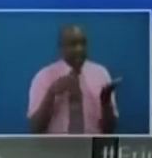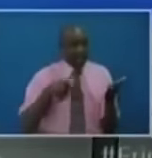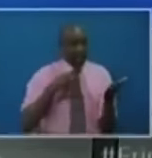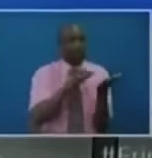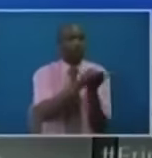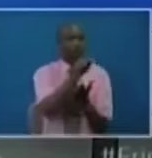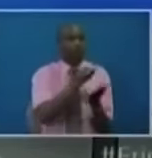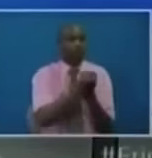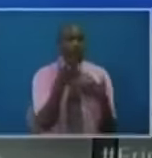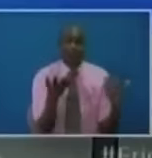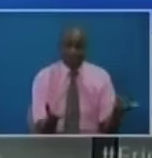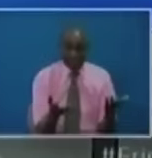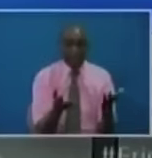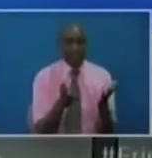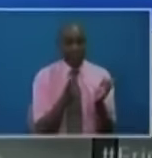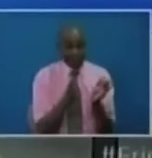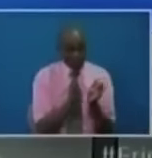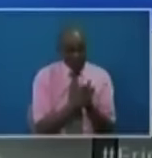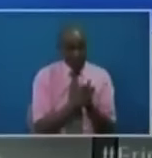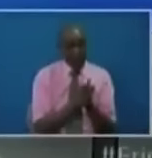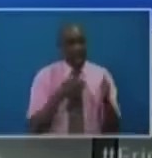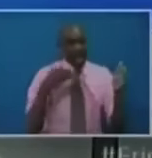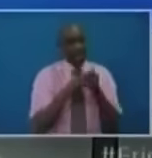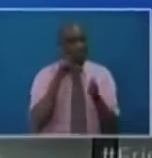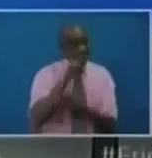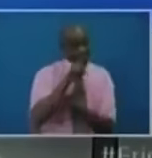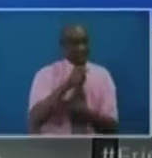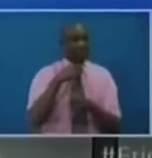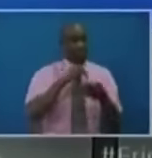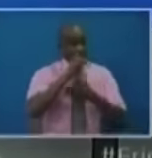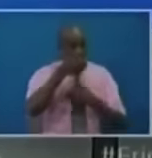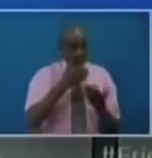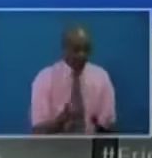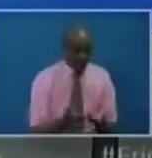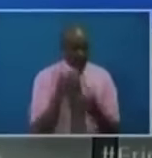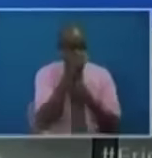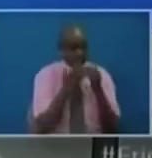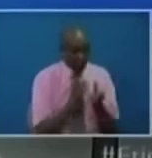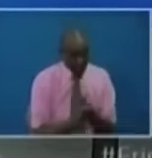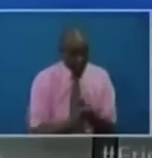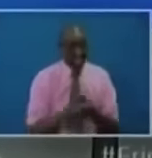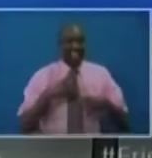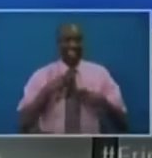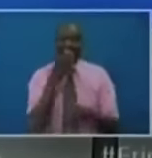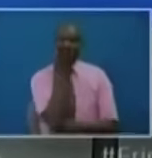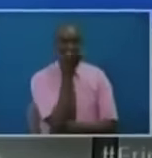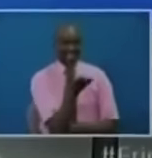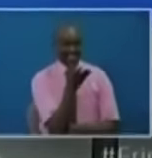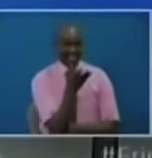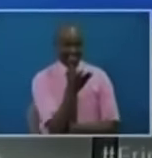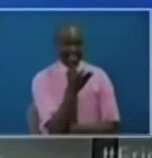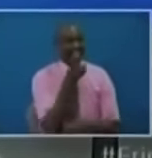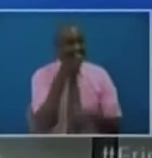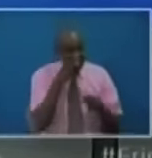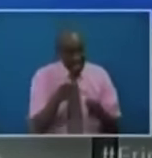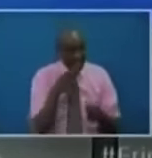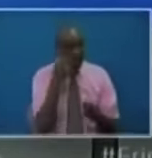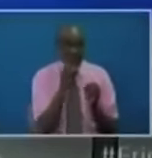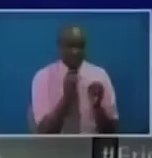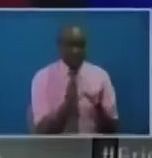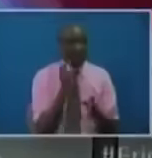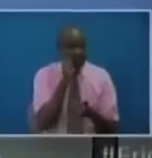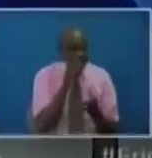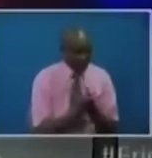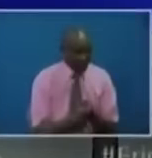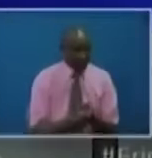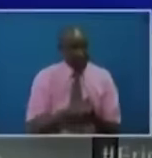to do with photocopying paper and antivirus software. Well, interesting numbers there. And it doesn't stop there. Let's take a